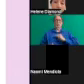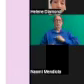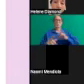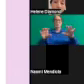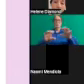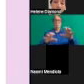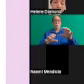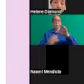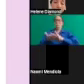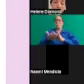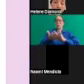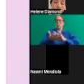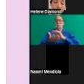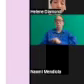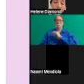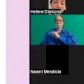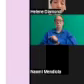and there,